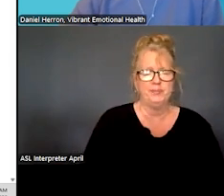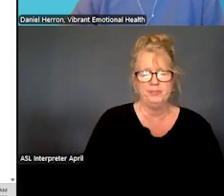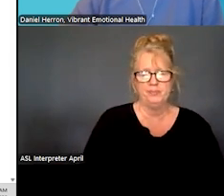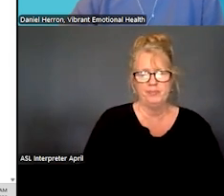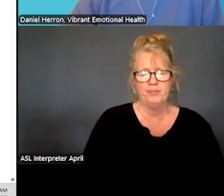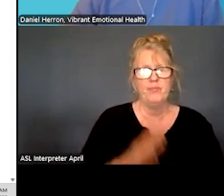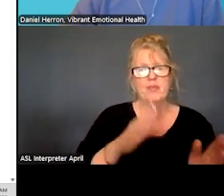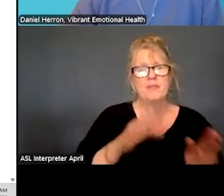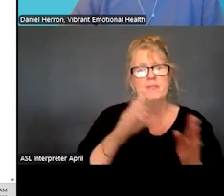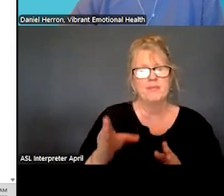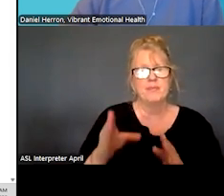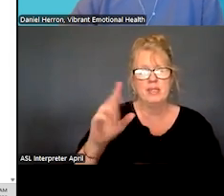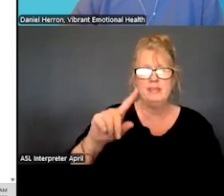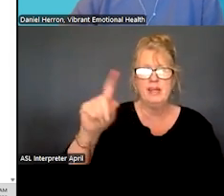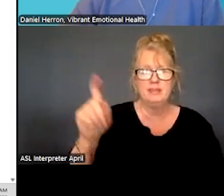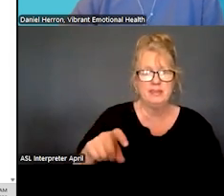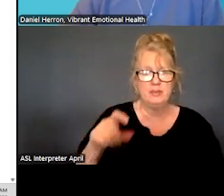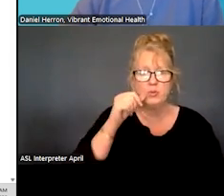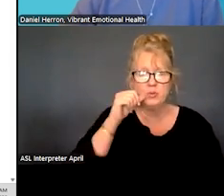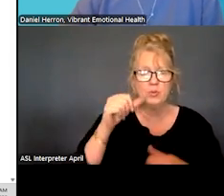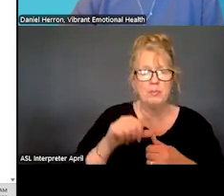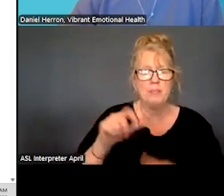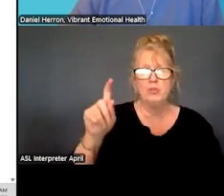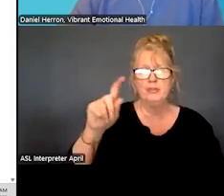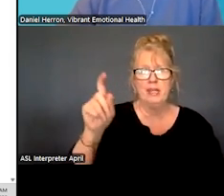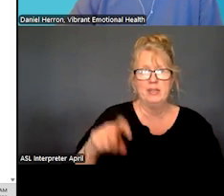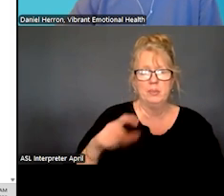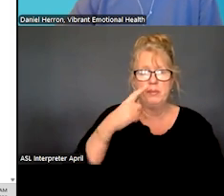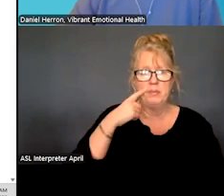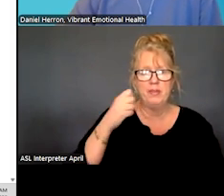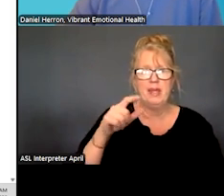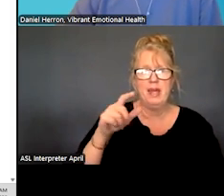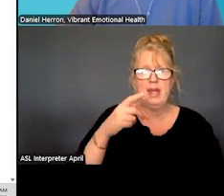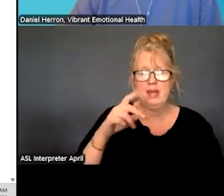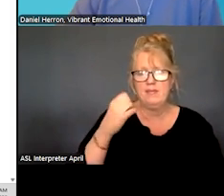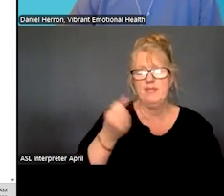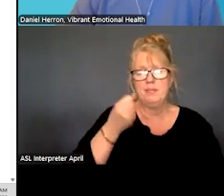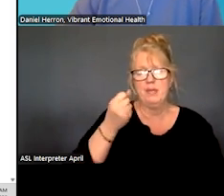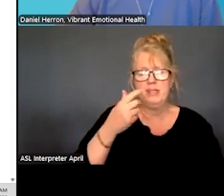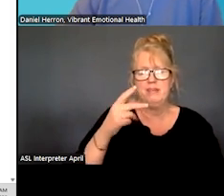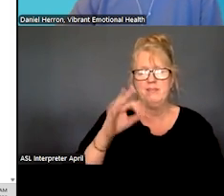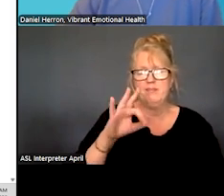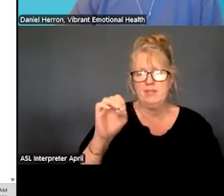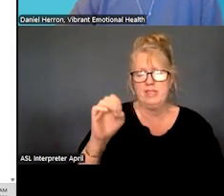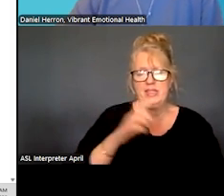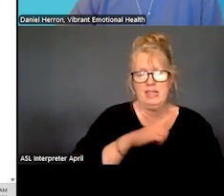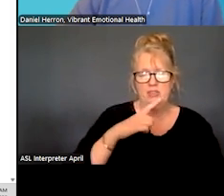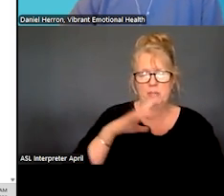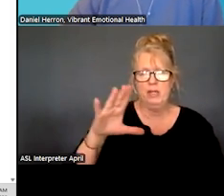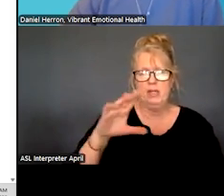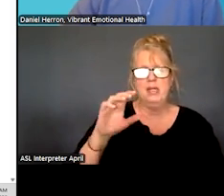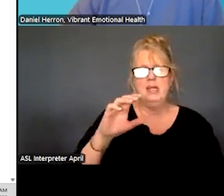on to Texas. As a reminder, Texas has pending fee legislation in their Senate, and now there is a